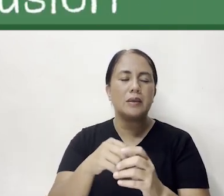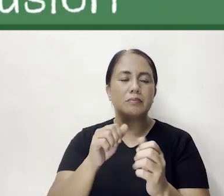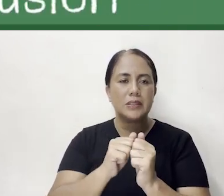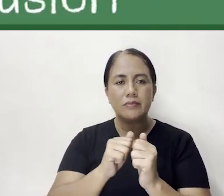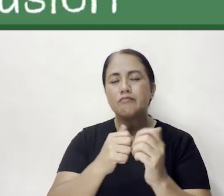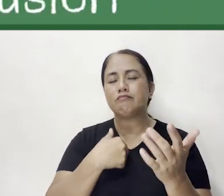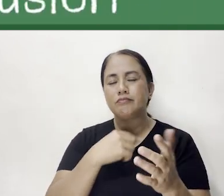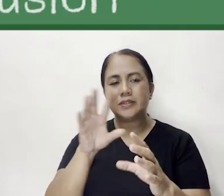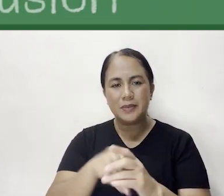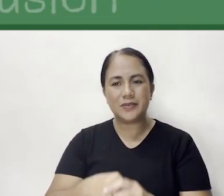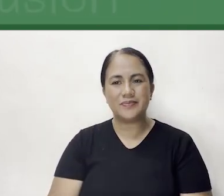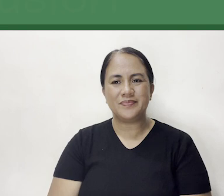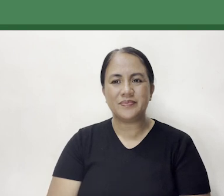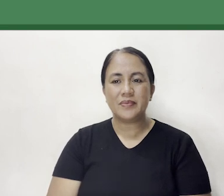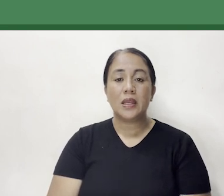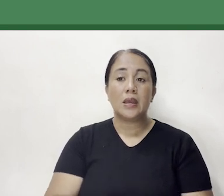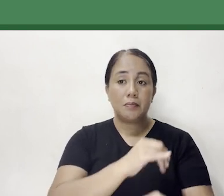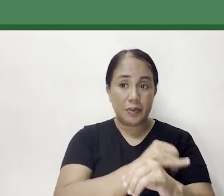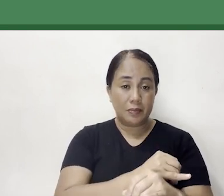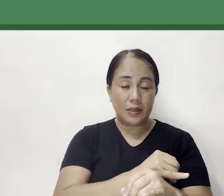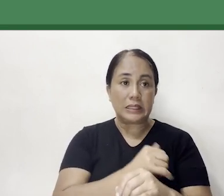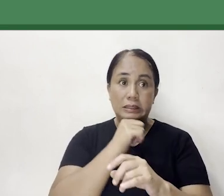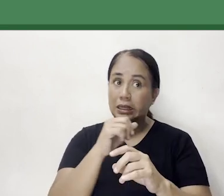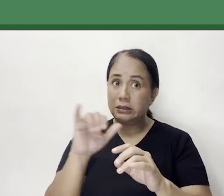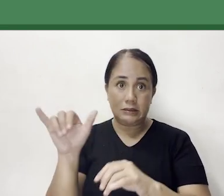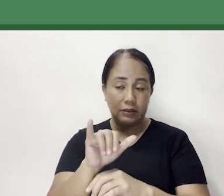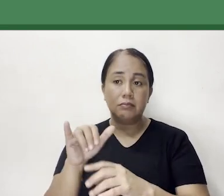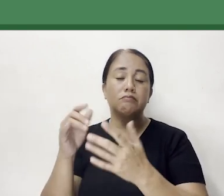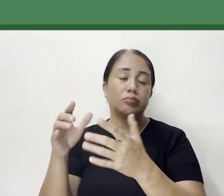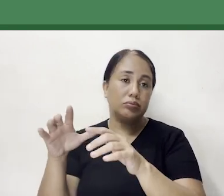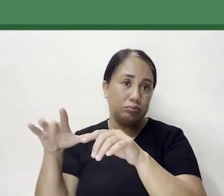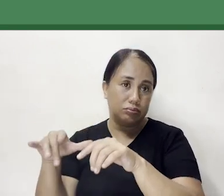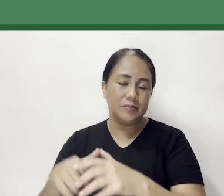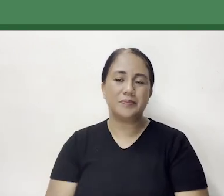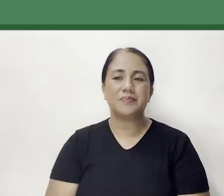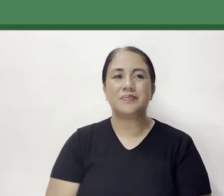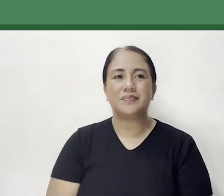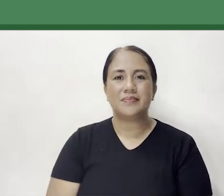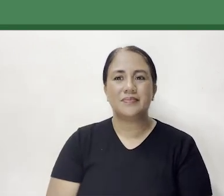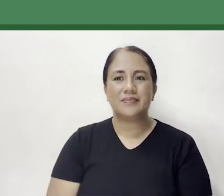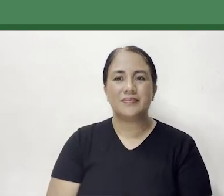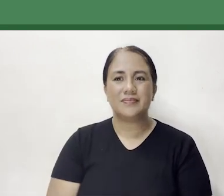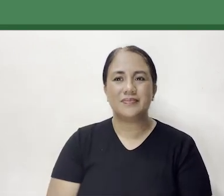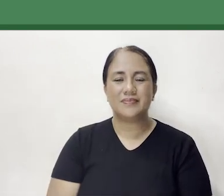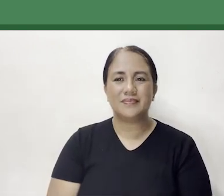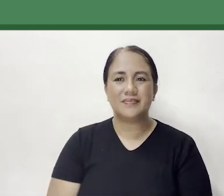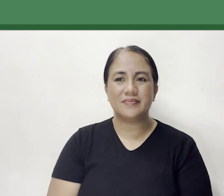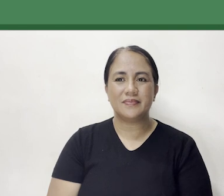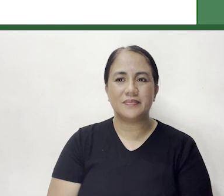and meaningful participation. Impairment is not equal to disability.